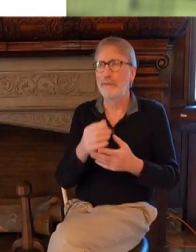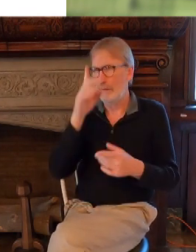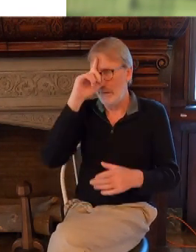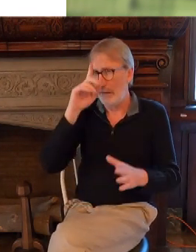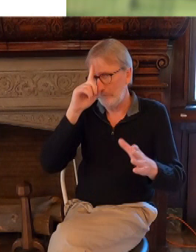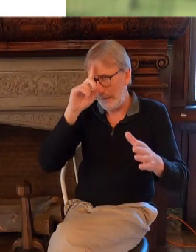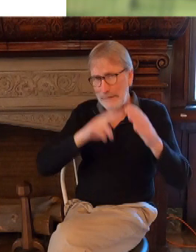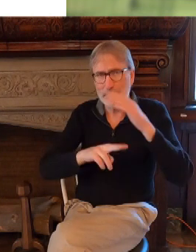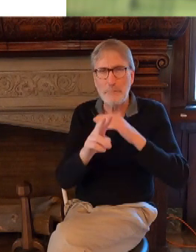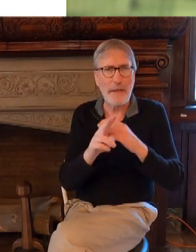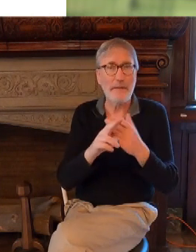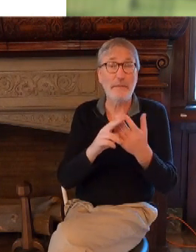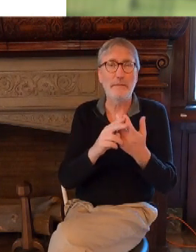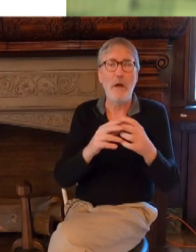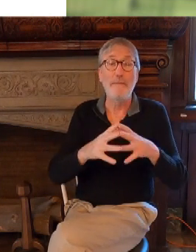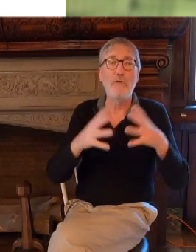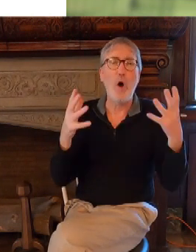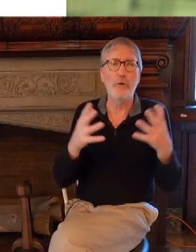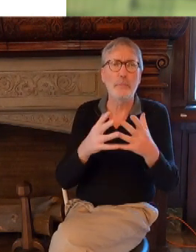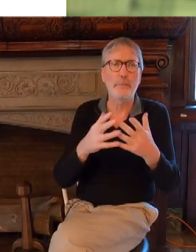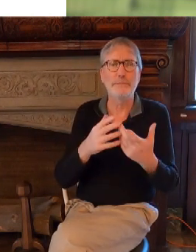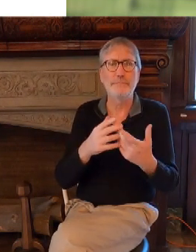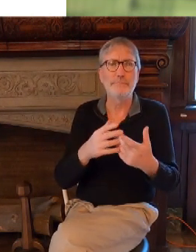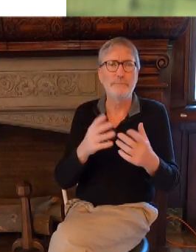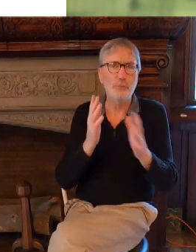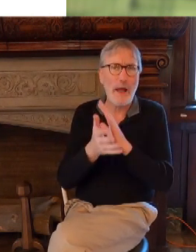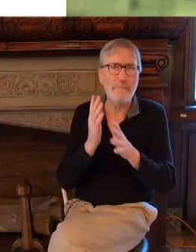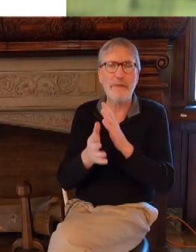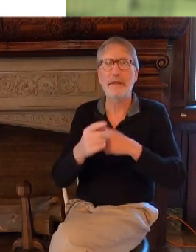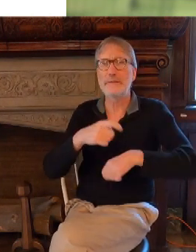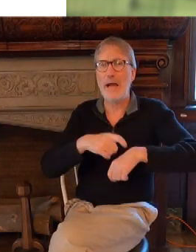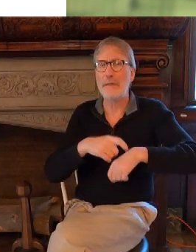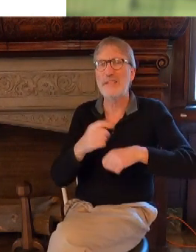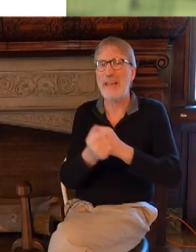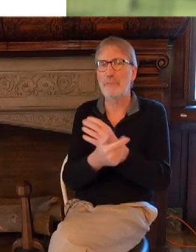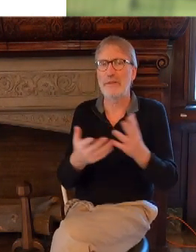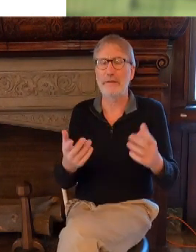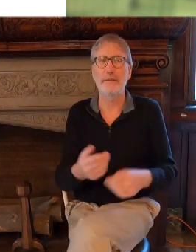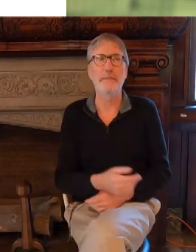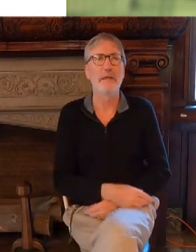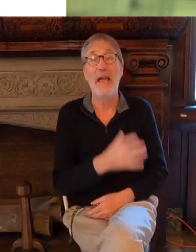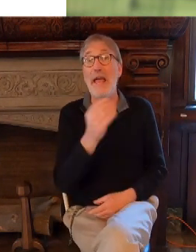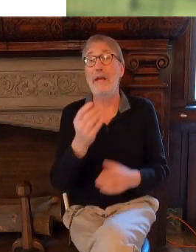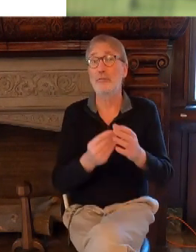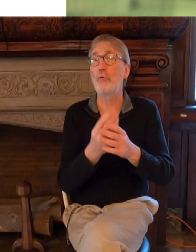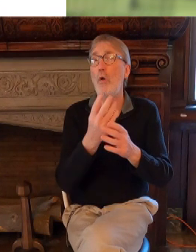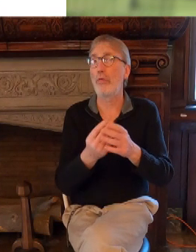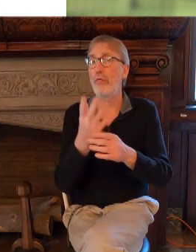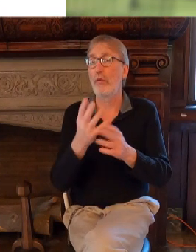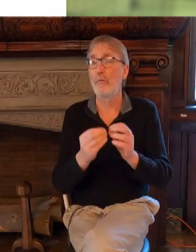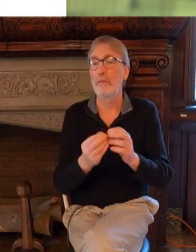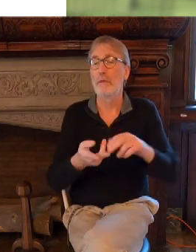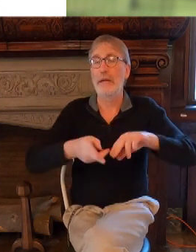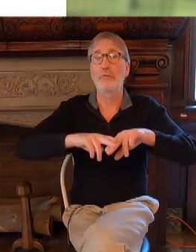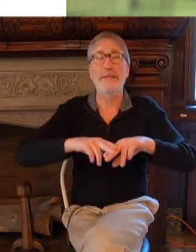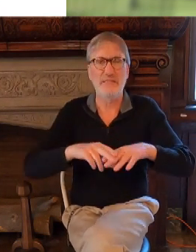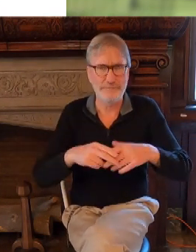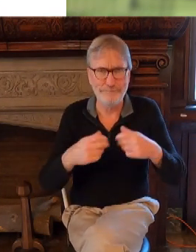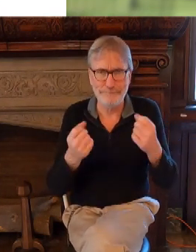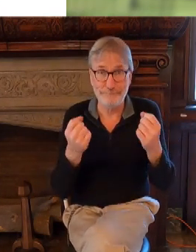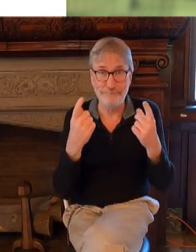traffic traffic signal times, and some growth factors. So as you can